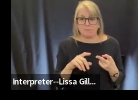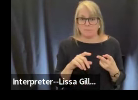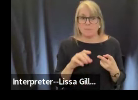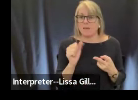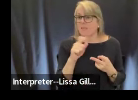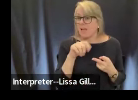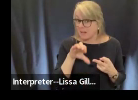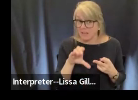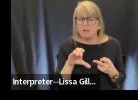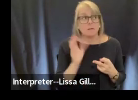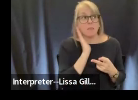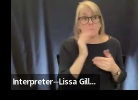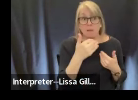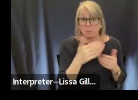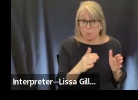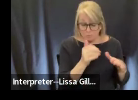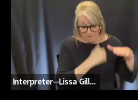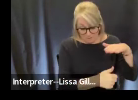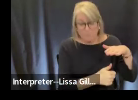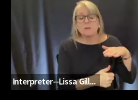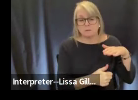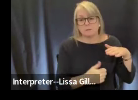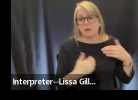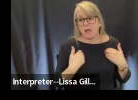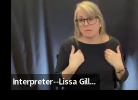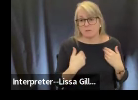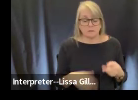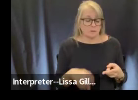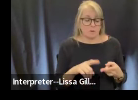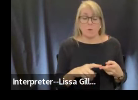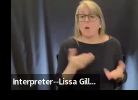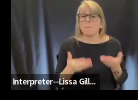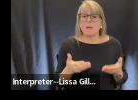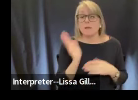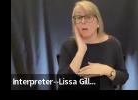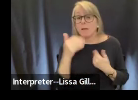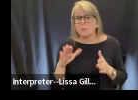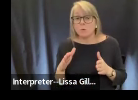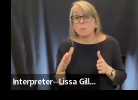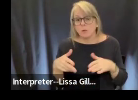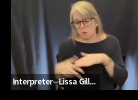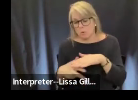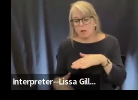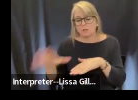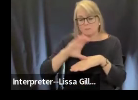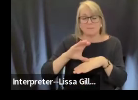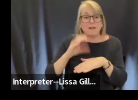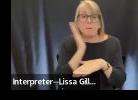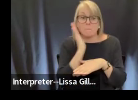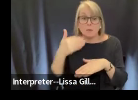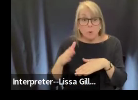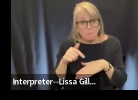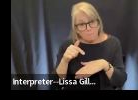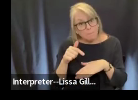it, you want to have 1 there, or a bedroom that's maybe sitting above the garage where a hot water heater might be, or any kind of other appliance, or